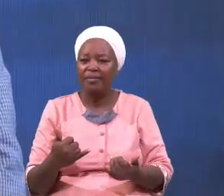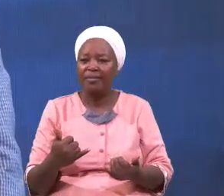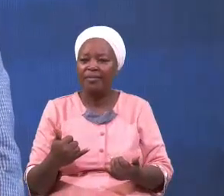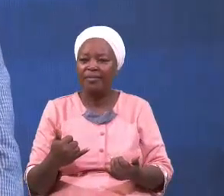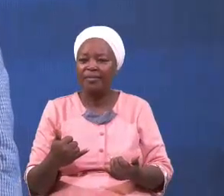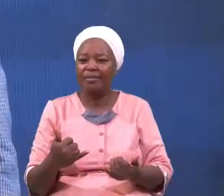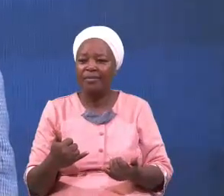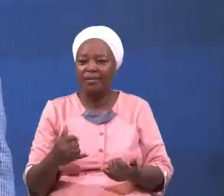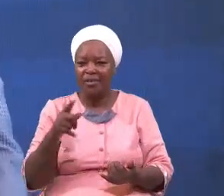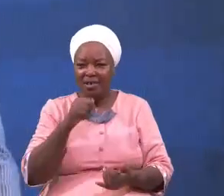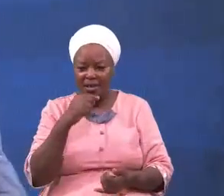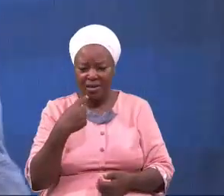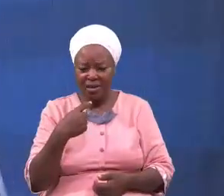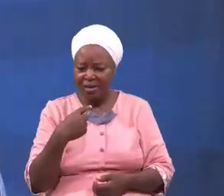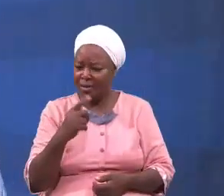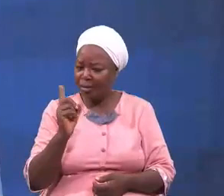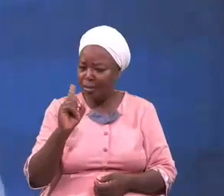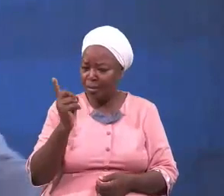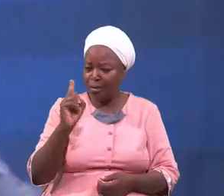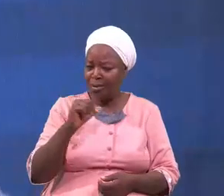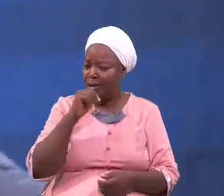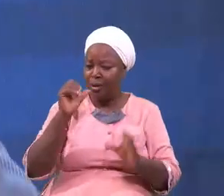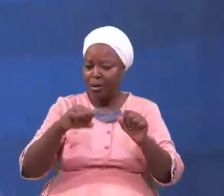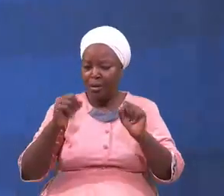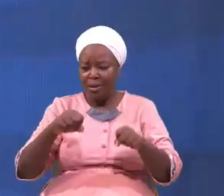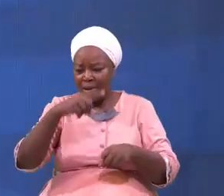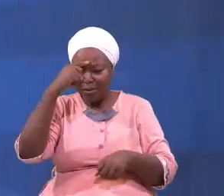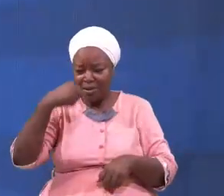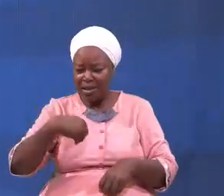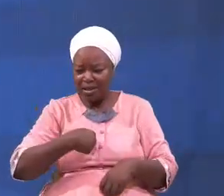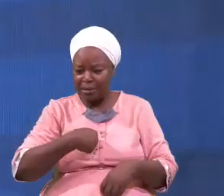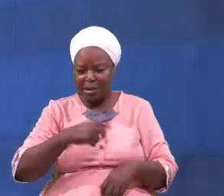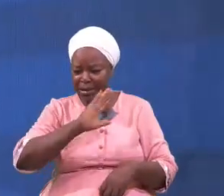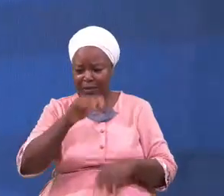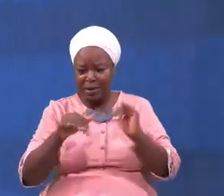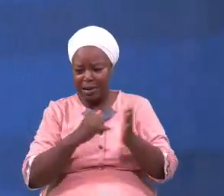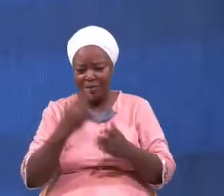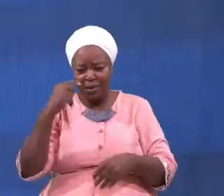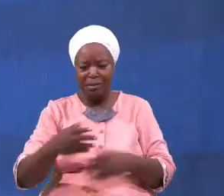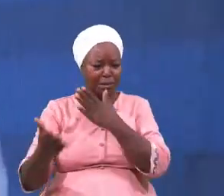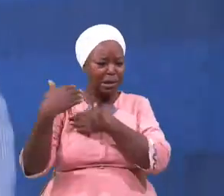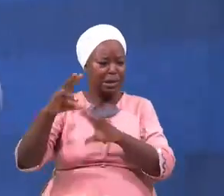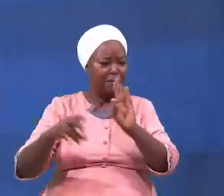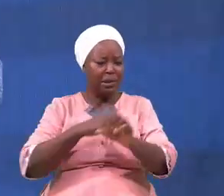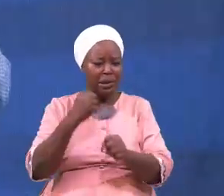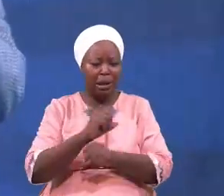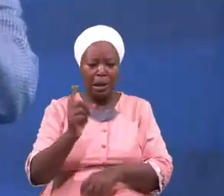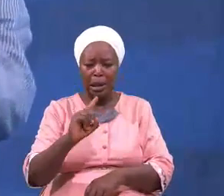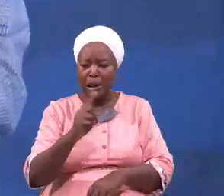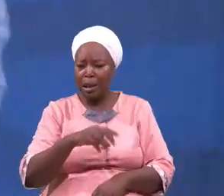You're not saying, I cannot do it because I've never done that in 5-7 years.